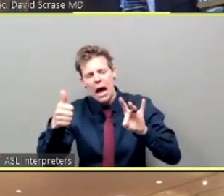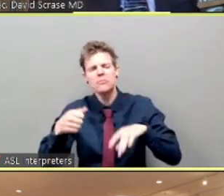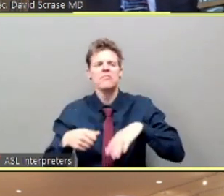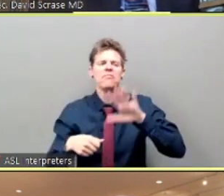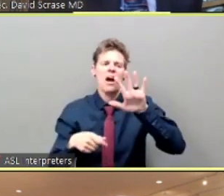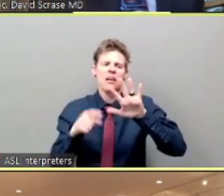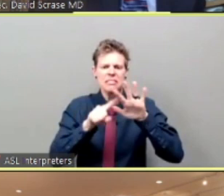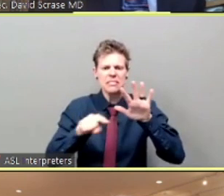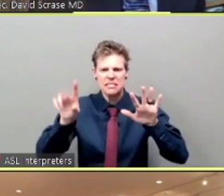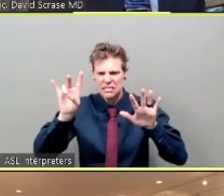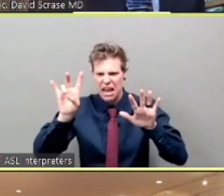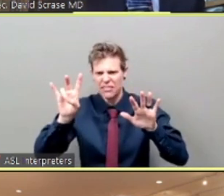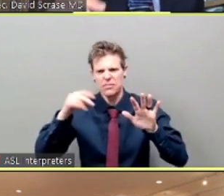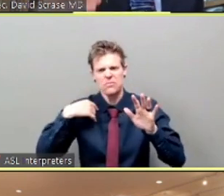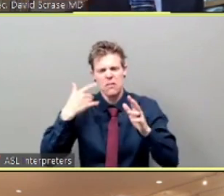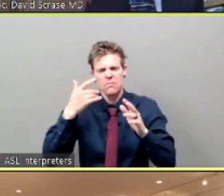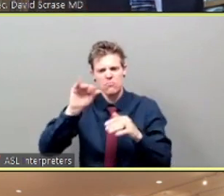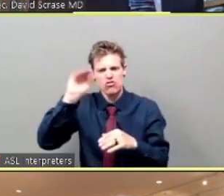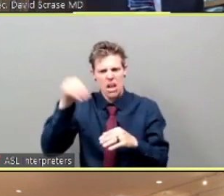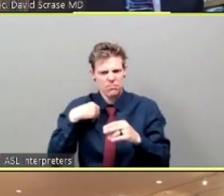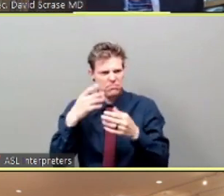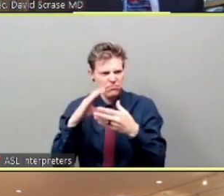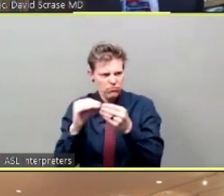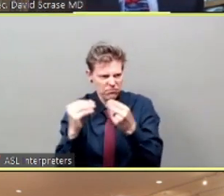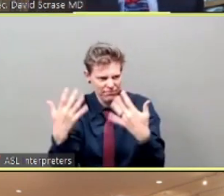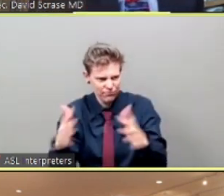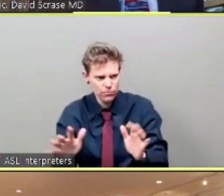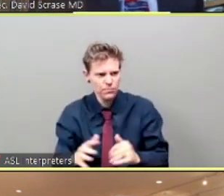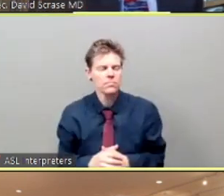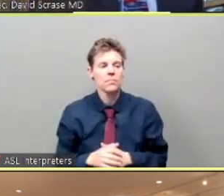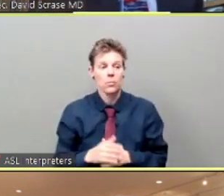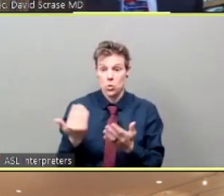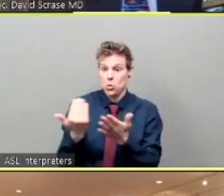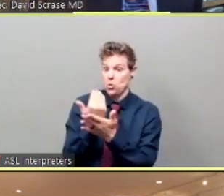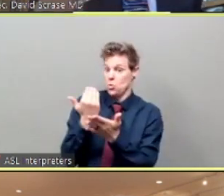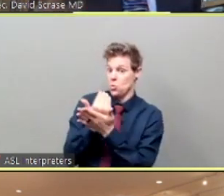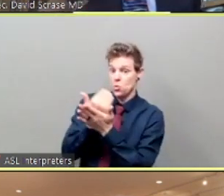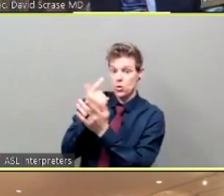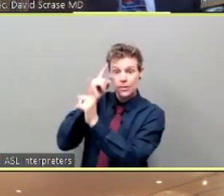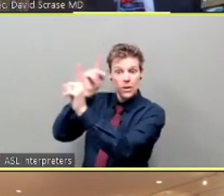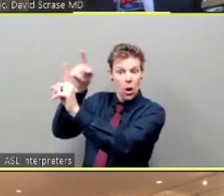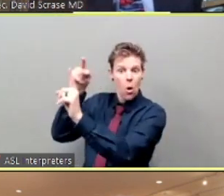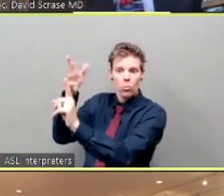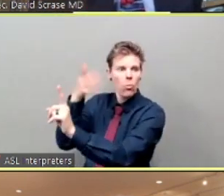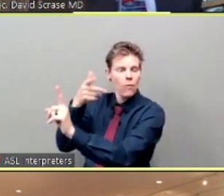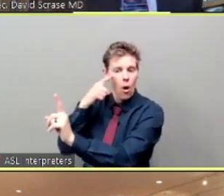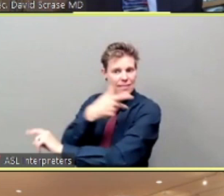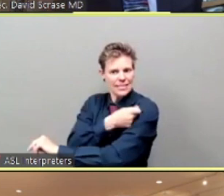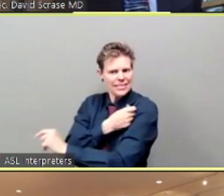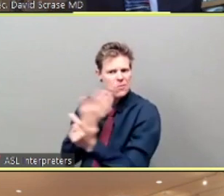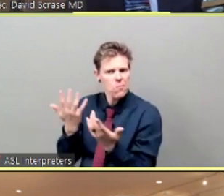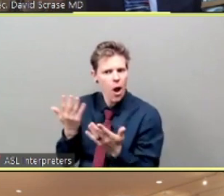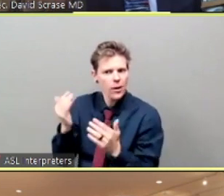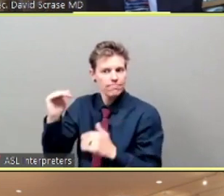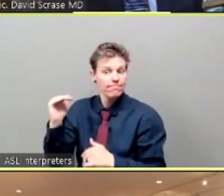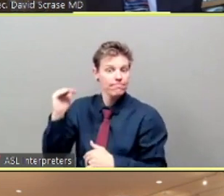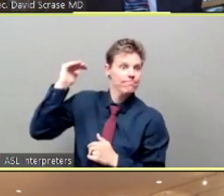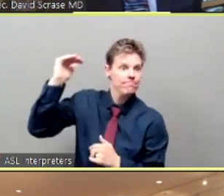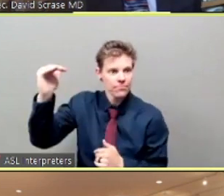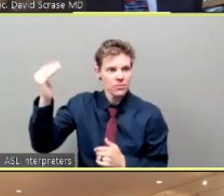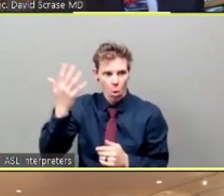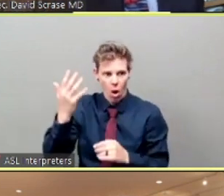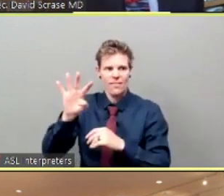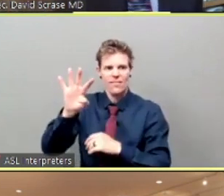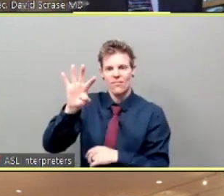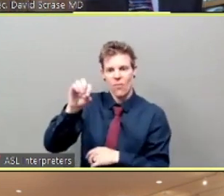vaccination target will be, starting next Wednesday, 40%. And I'll show you more data on that in a minute. And then it goes up by 5% every